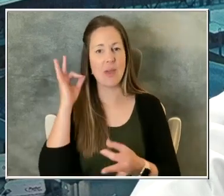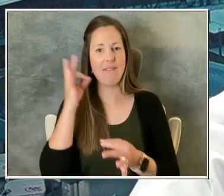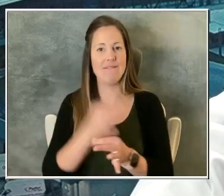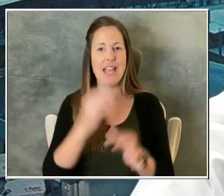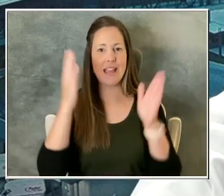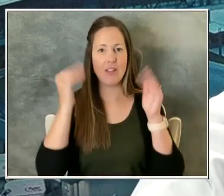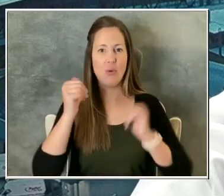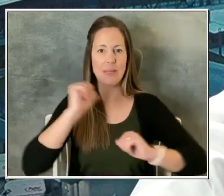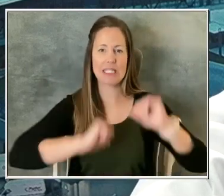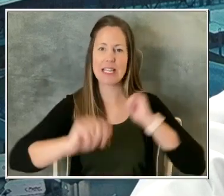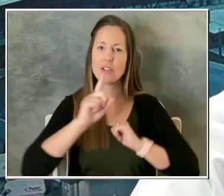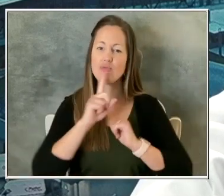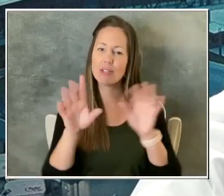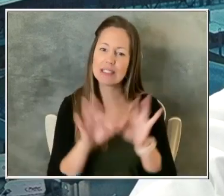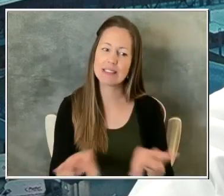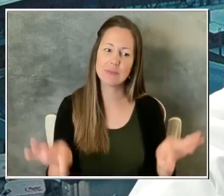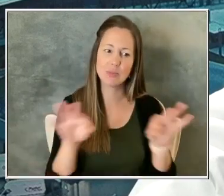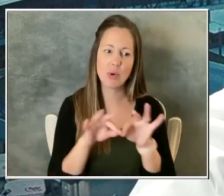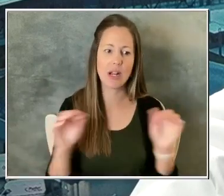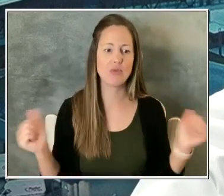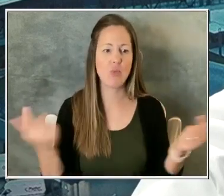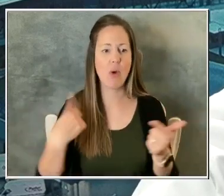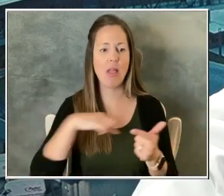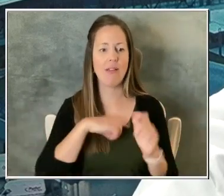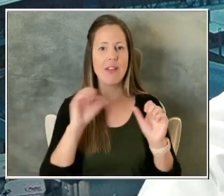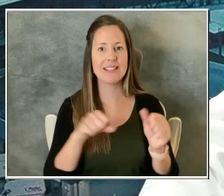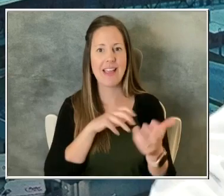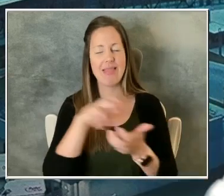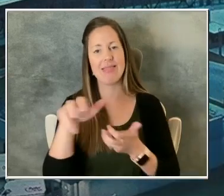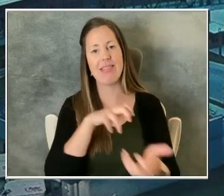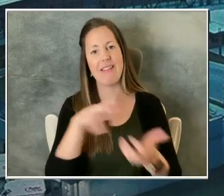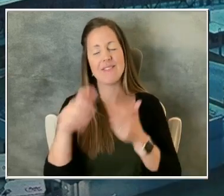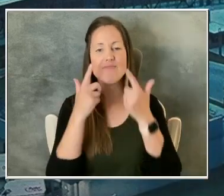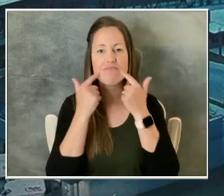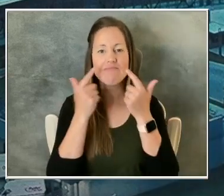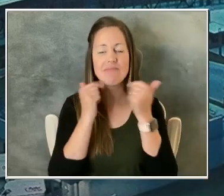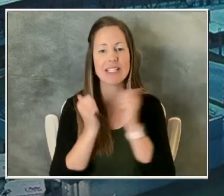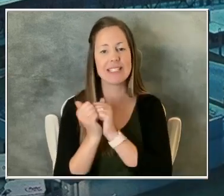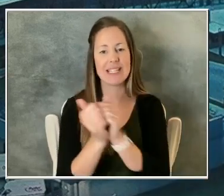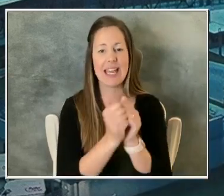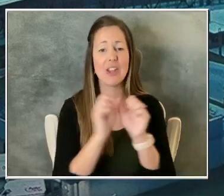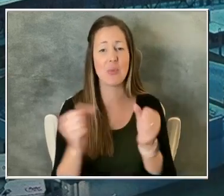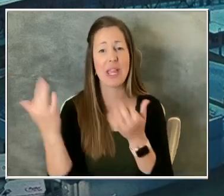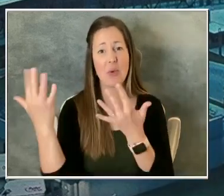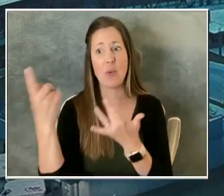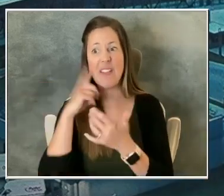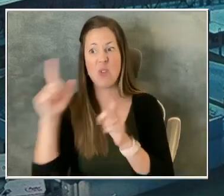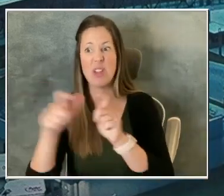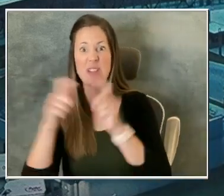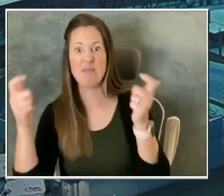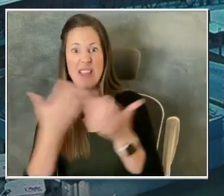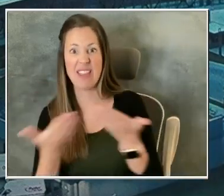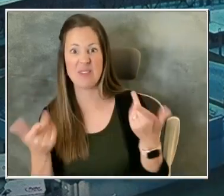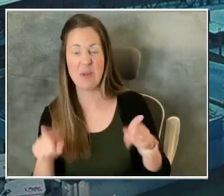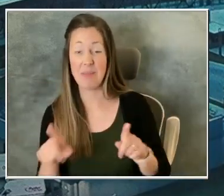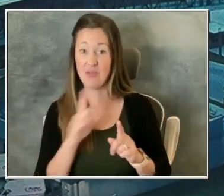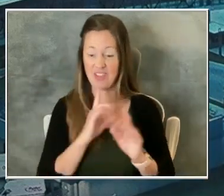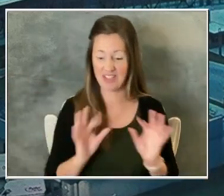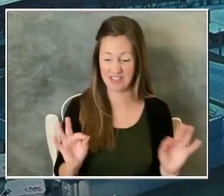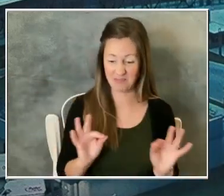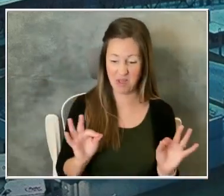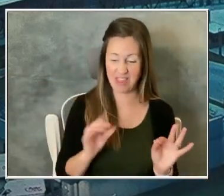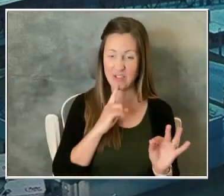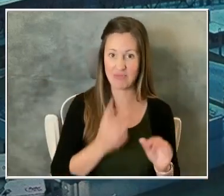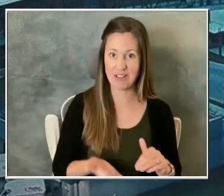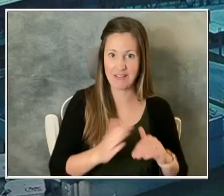important, so that we can all laugh together. And we can wait for the big things, because these small things, you know what? They add up. We'll see you